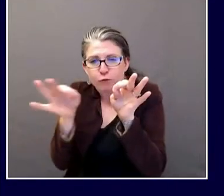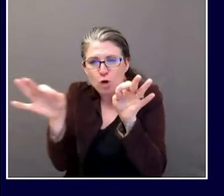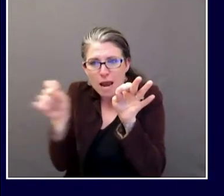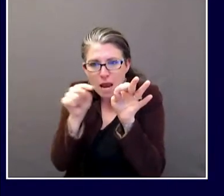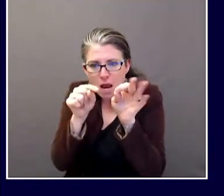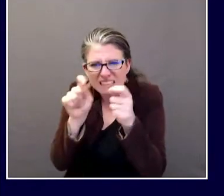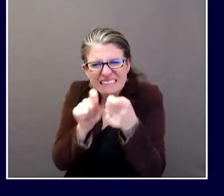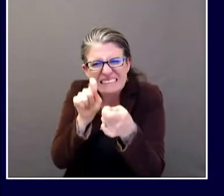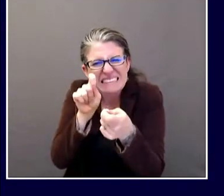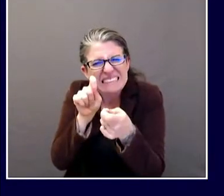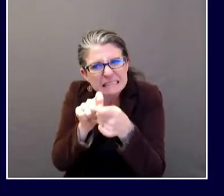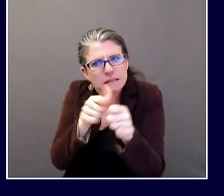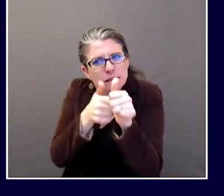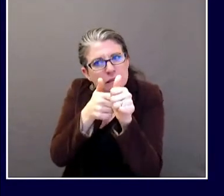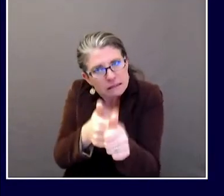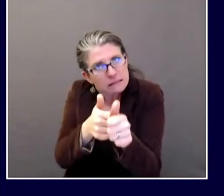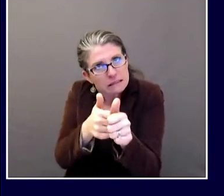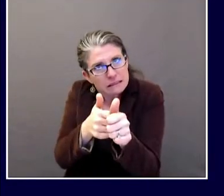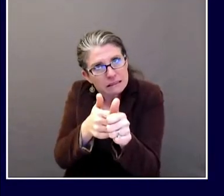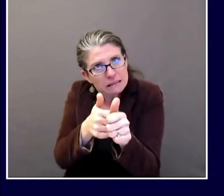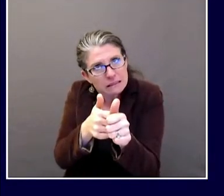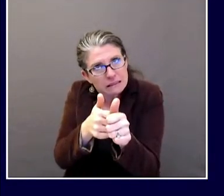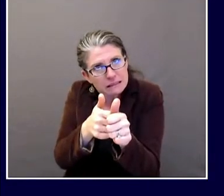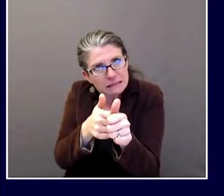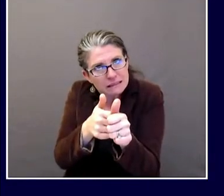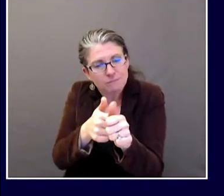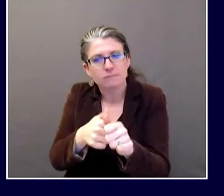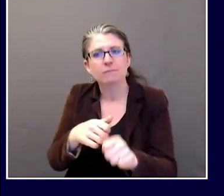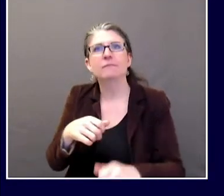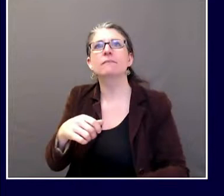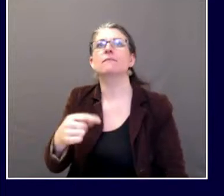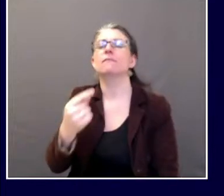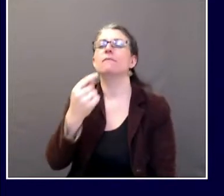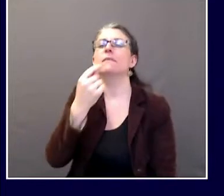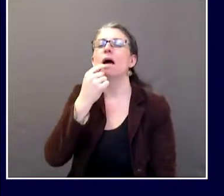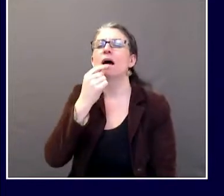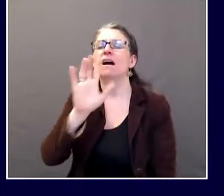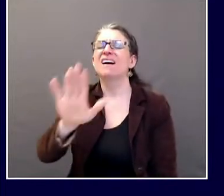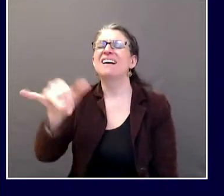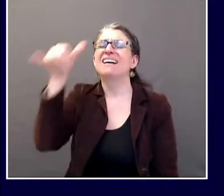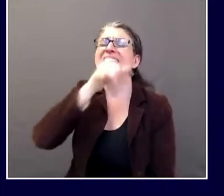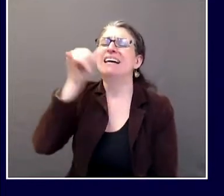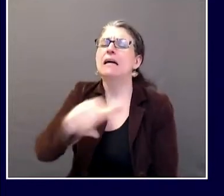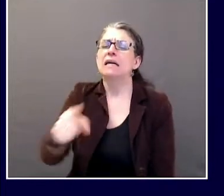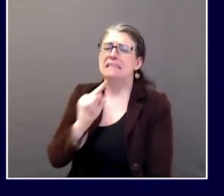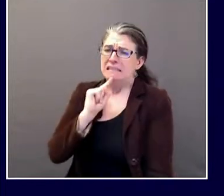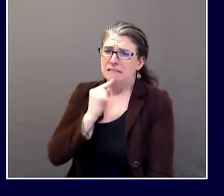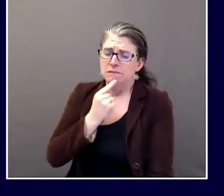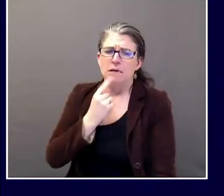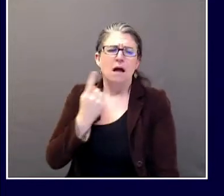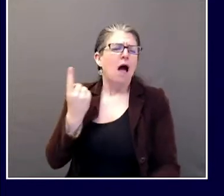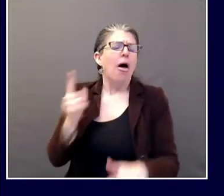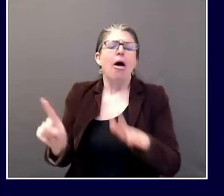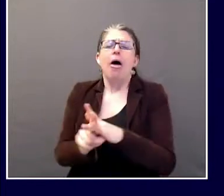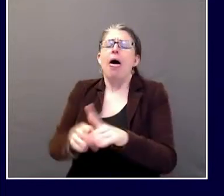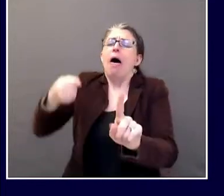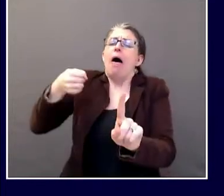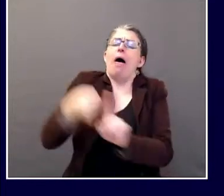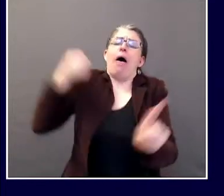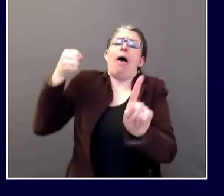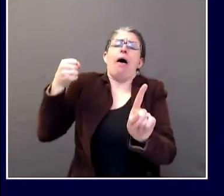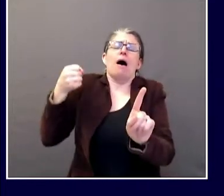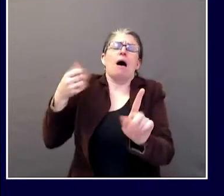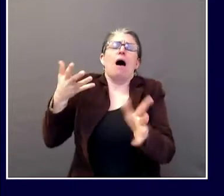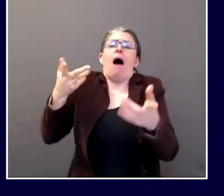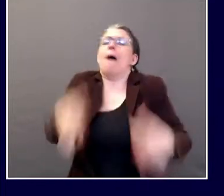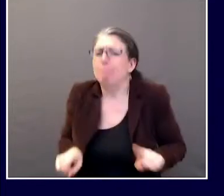extraordinary circumstances as late as 6 weeks after the first dose without needing to repeat the entire